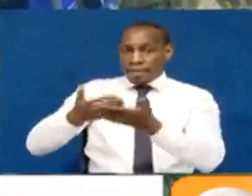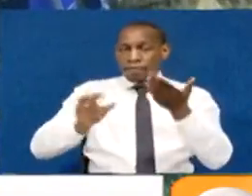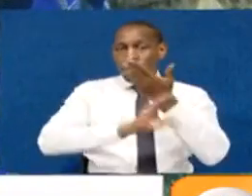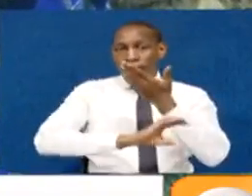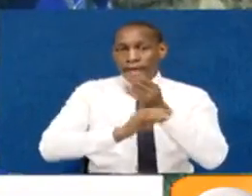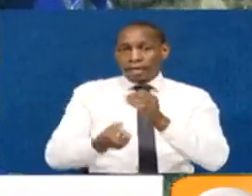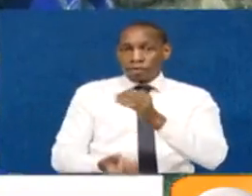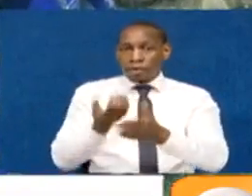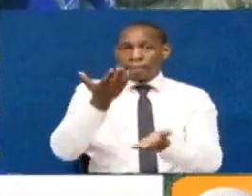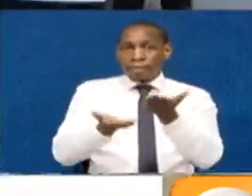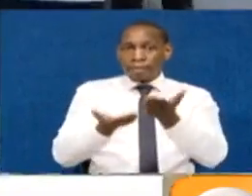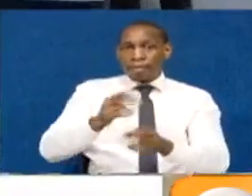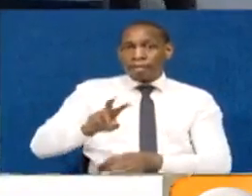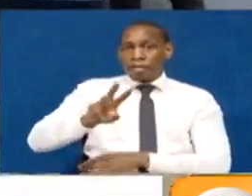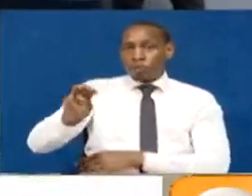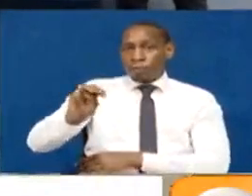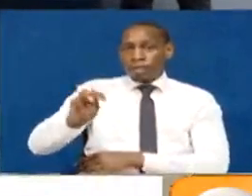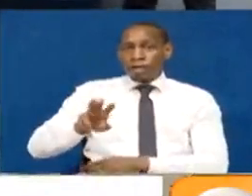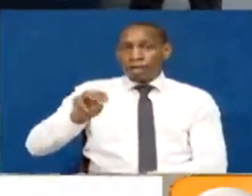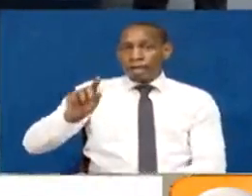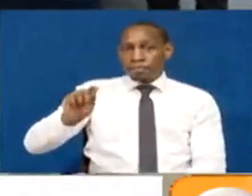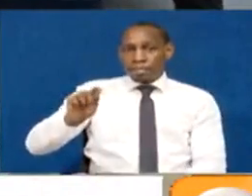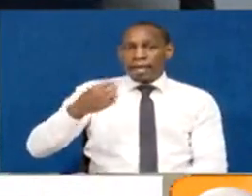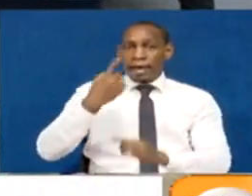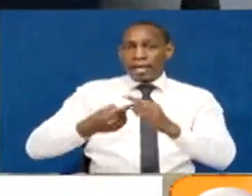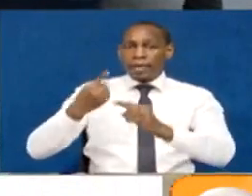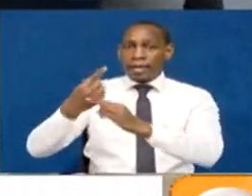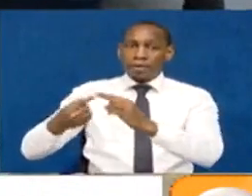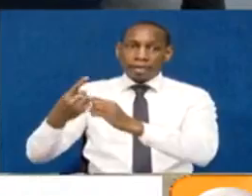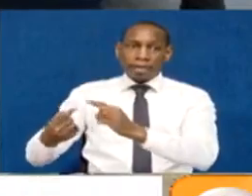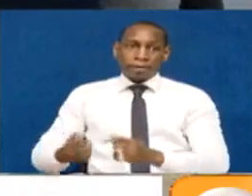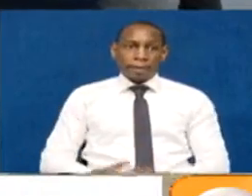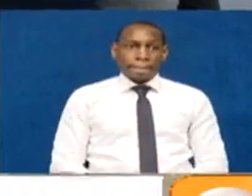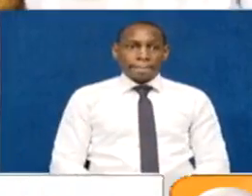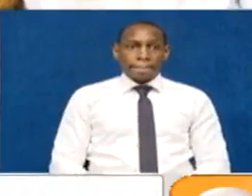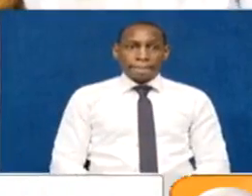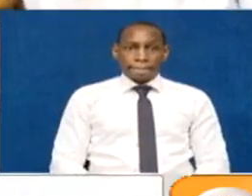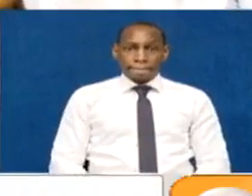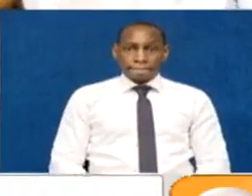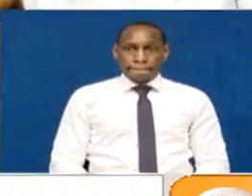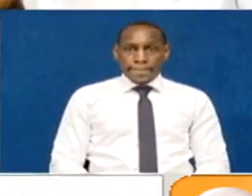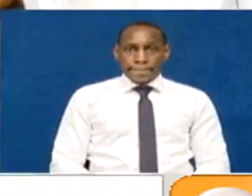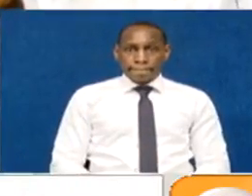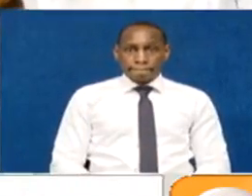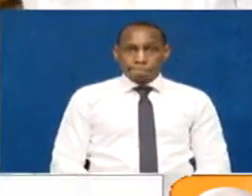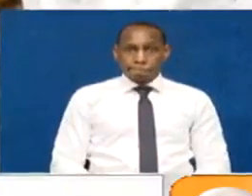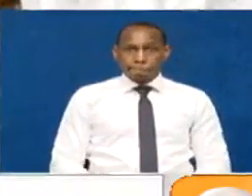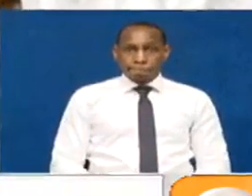country, producing an average of 2 million metric tons annually. Dennis Otieno, Citizen TV.